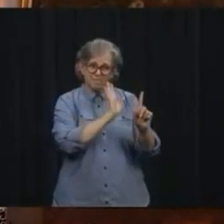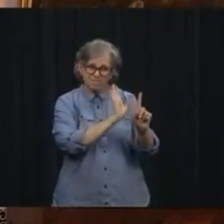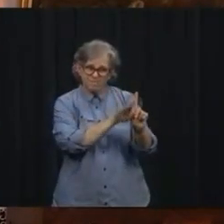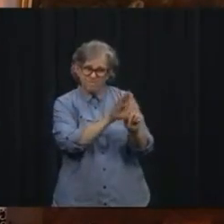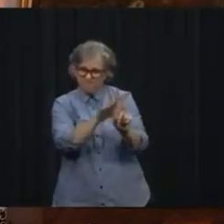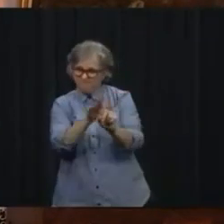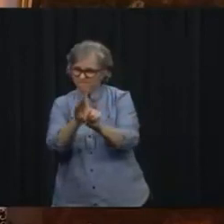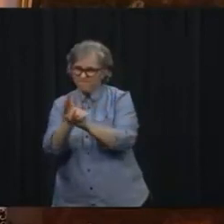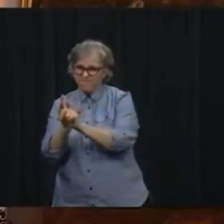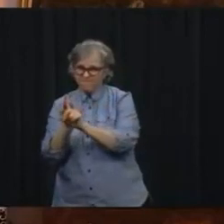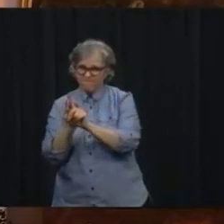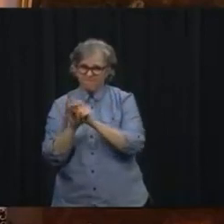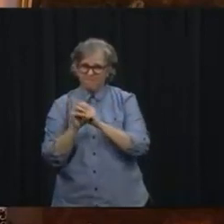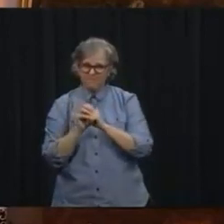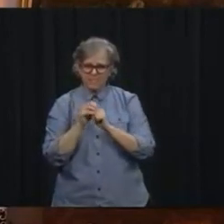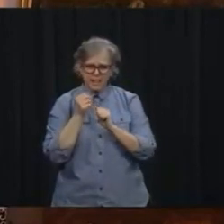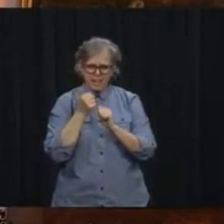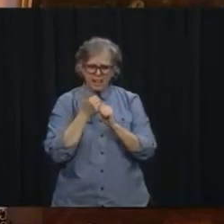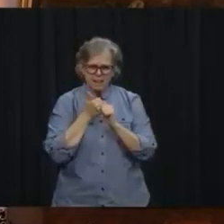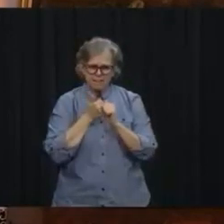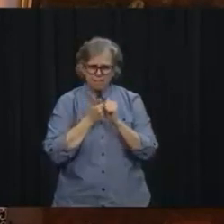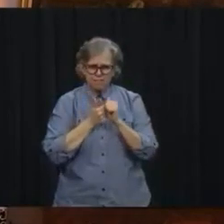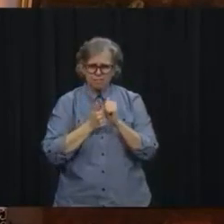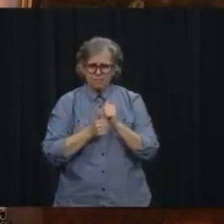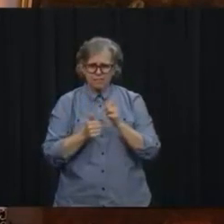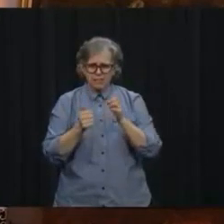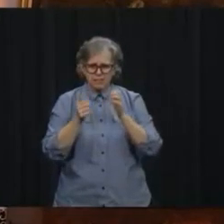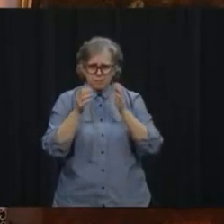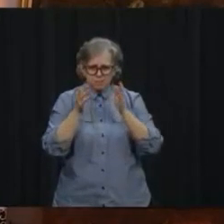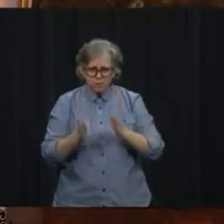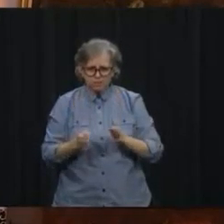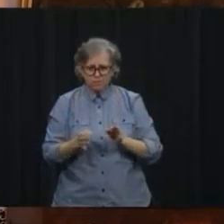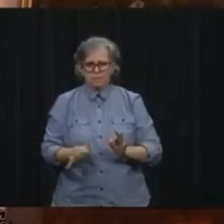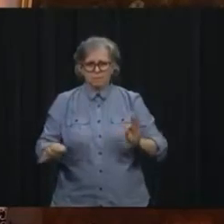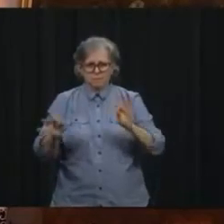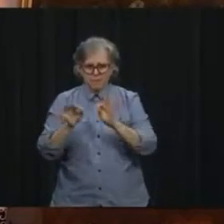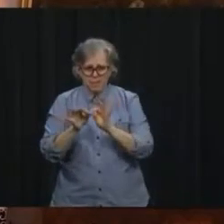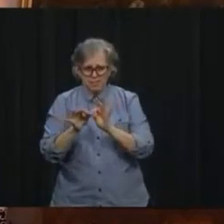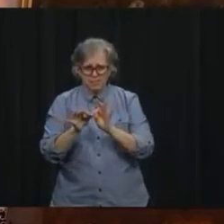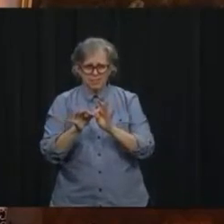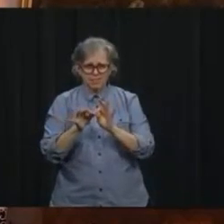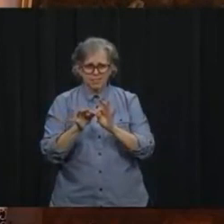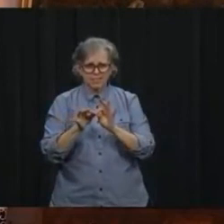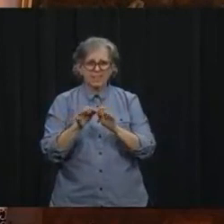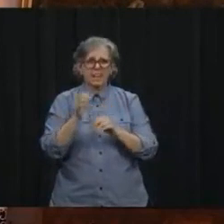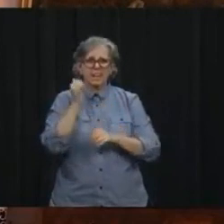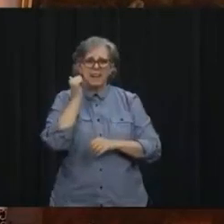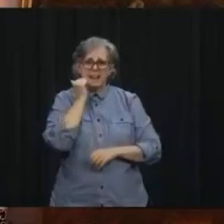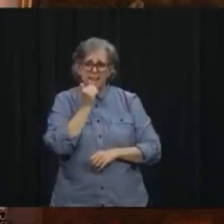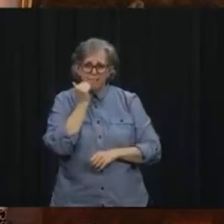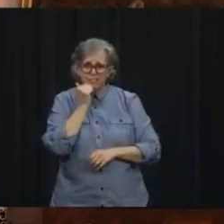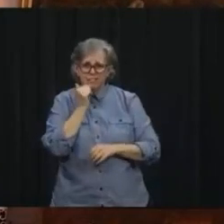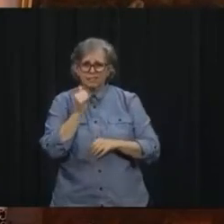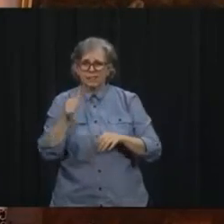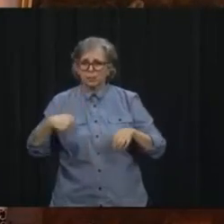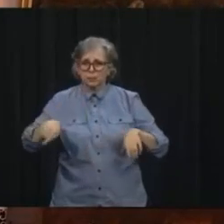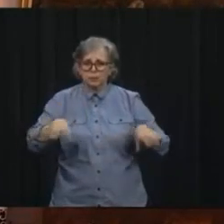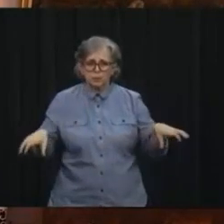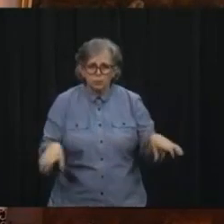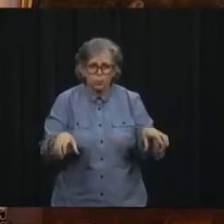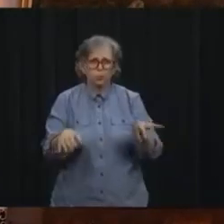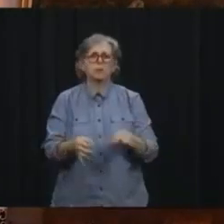by Lieutenant Governor John Husted, who's been doing, as has Amy, a phenomenal job as we